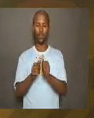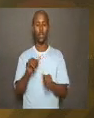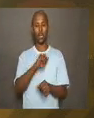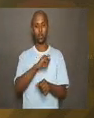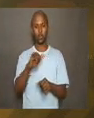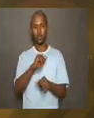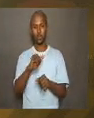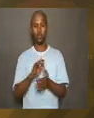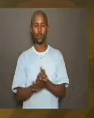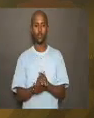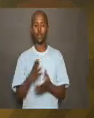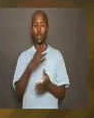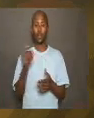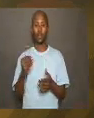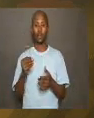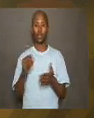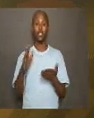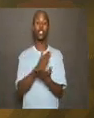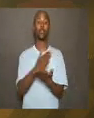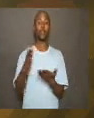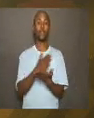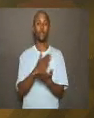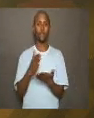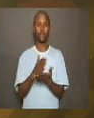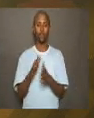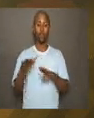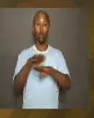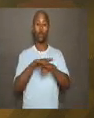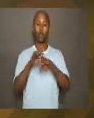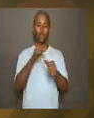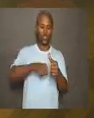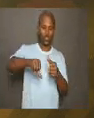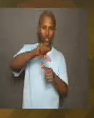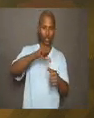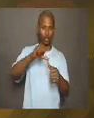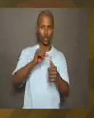associative, and distributive over each other.